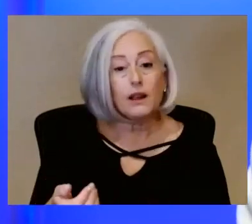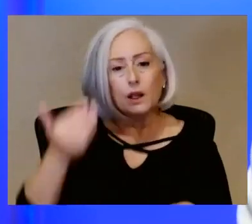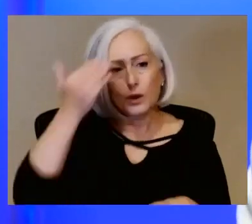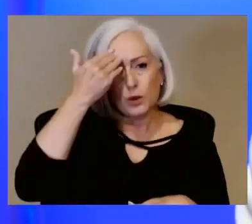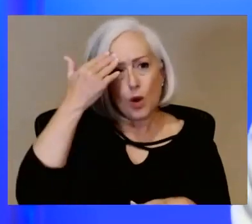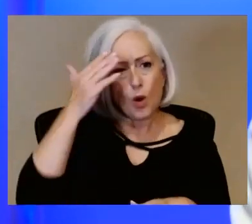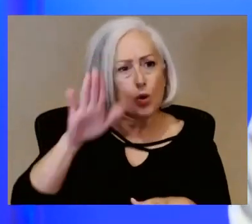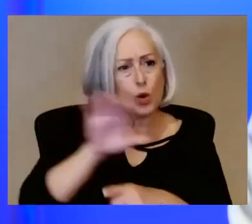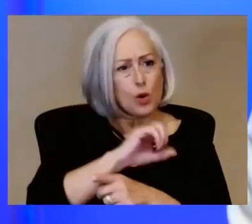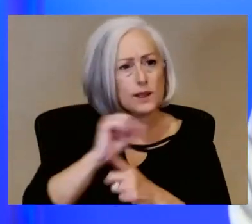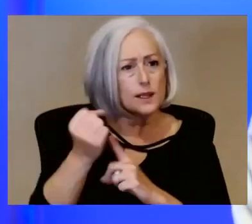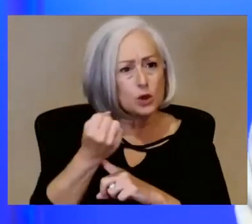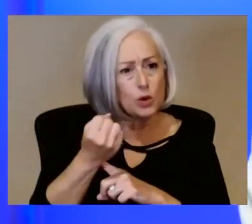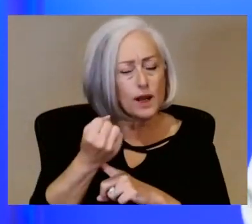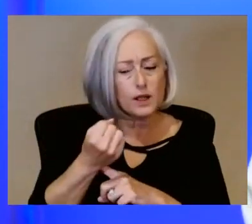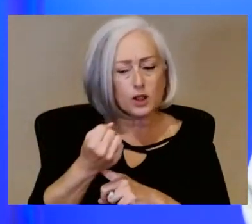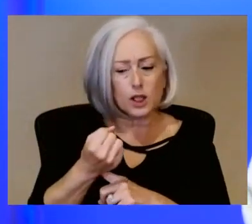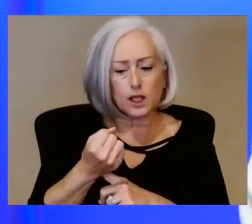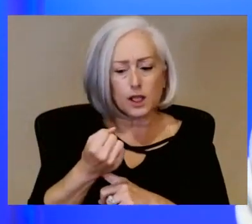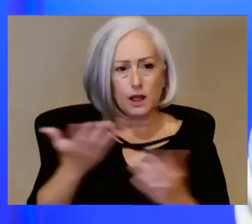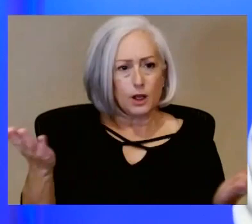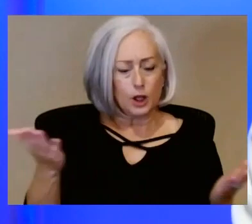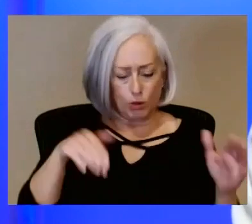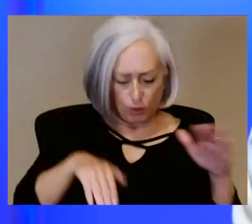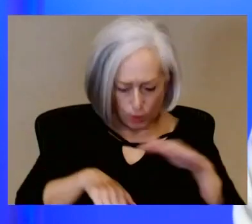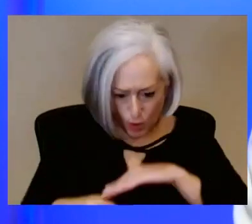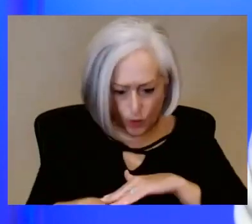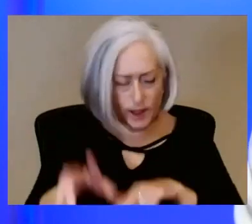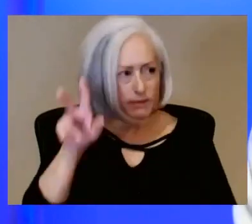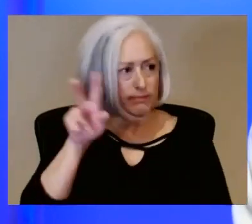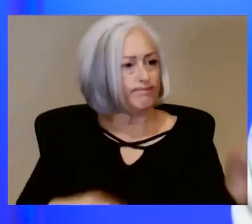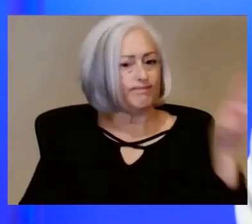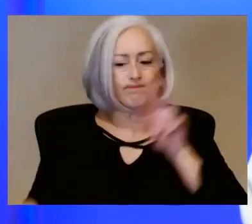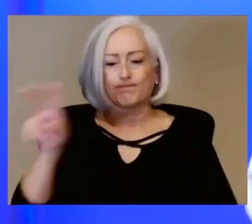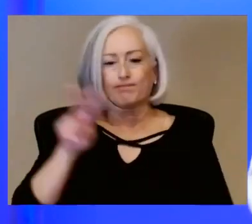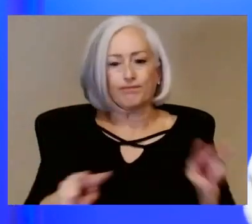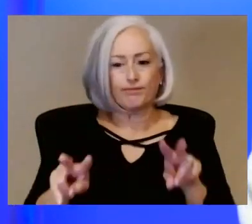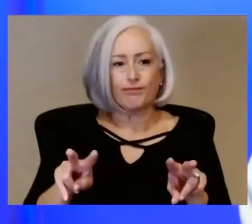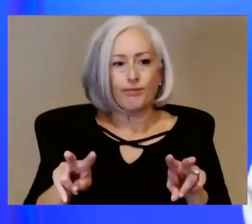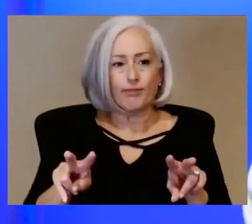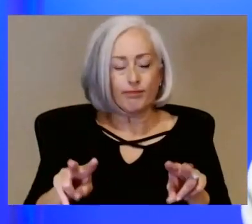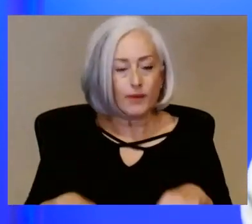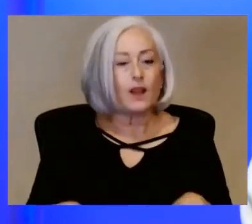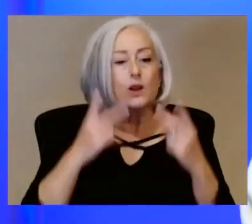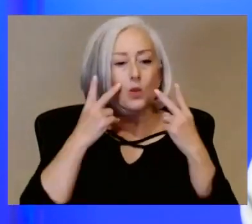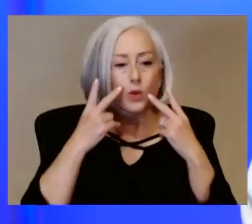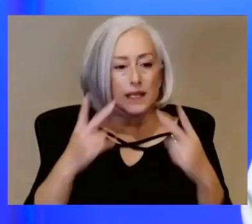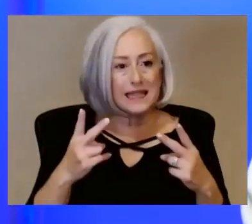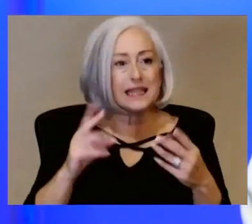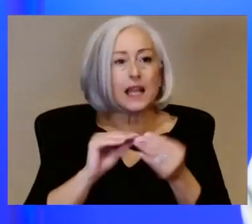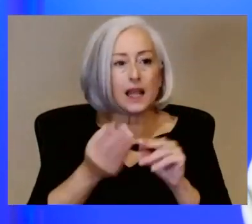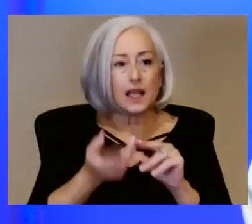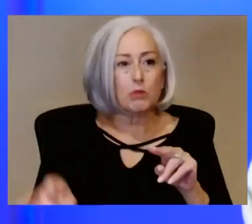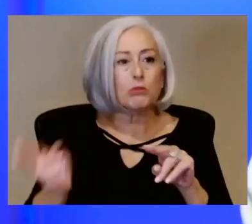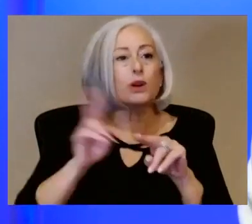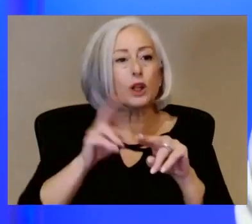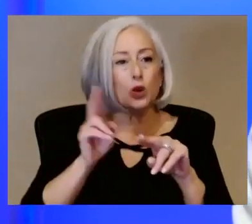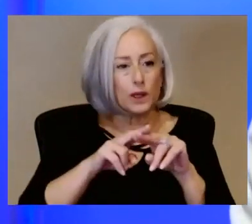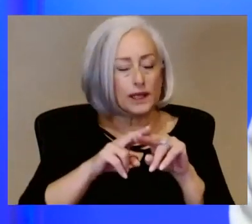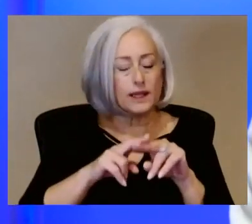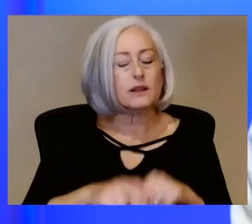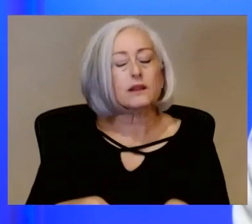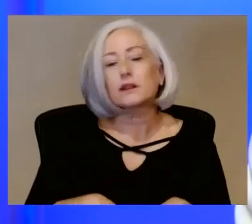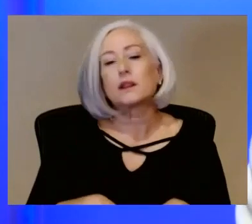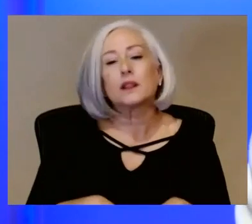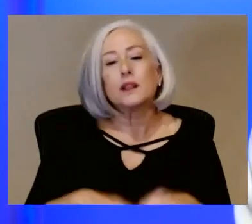they going into. Right now we are seeing the cases climb, and on that heat map that we were going to be going through, we saw that the